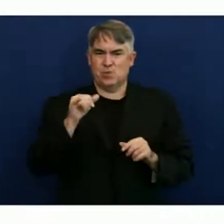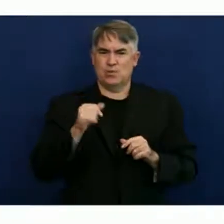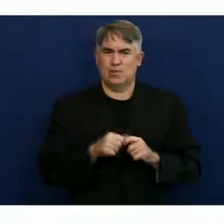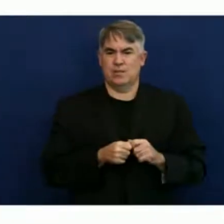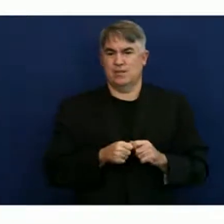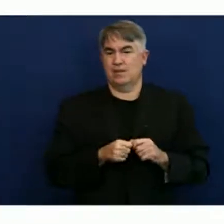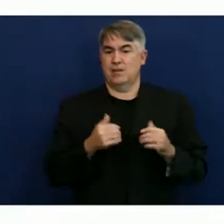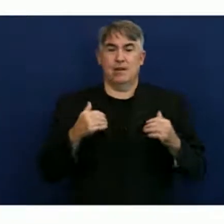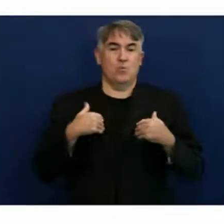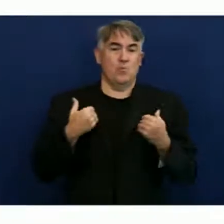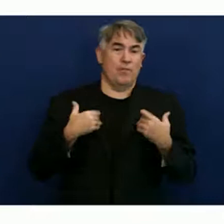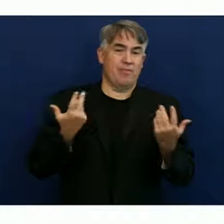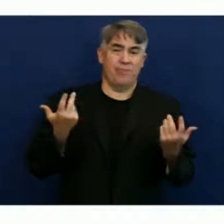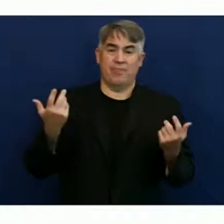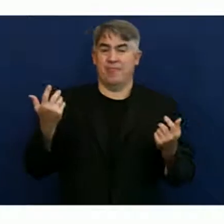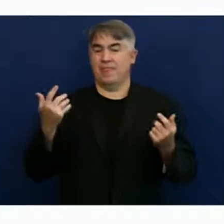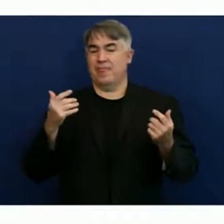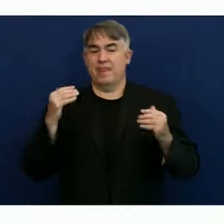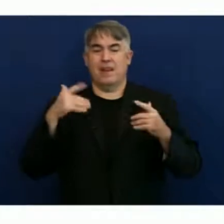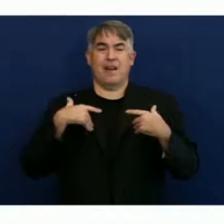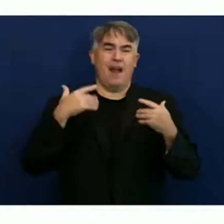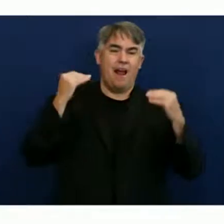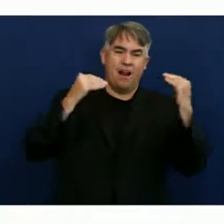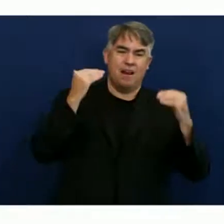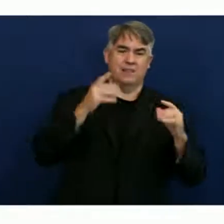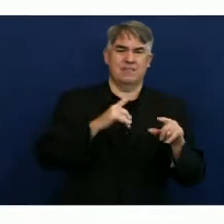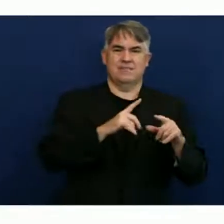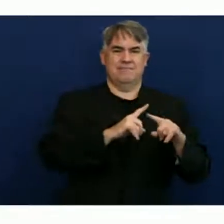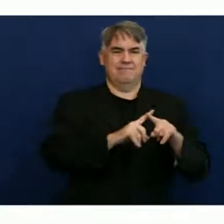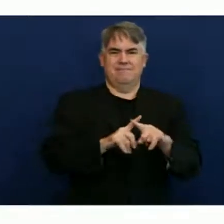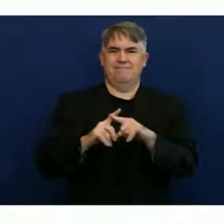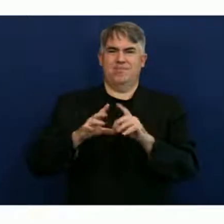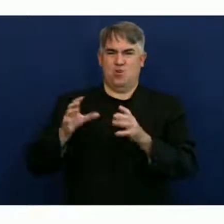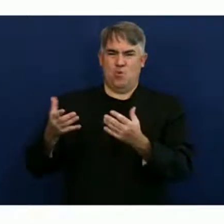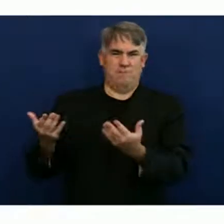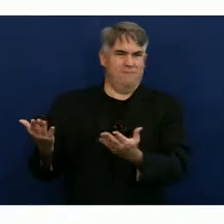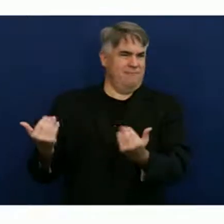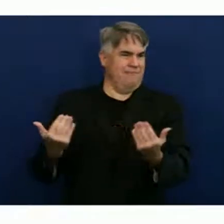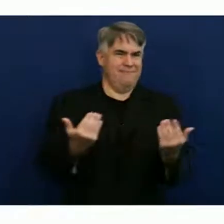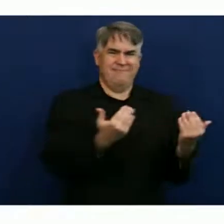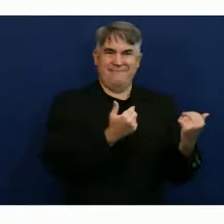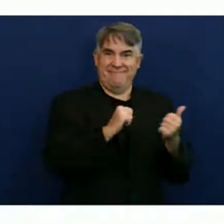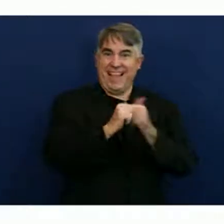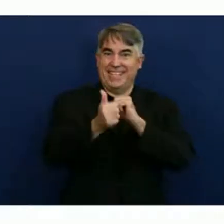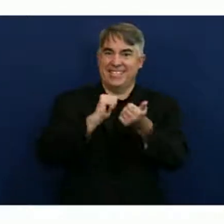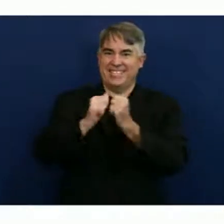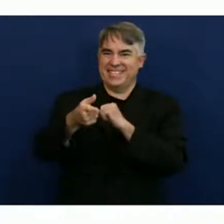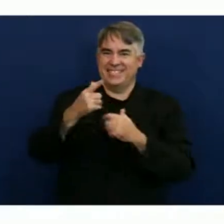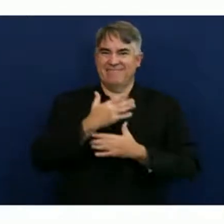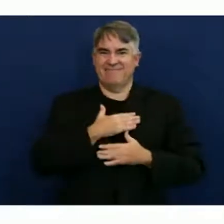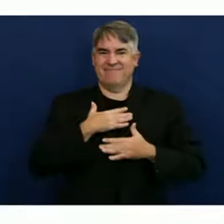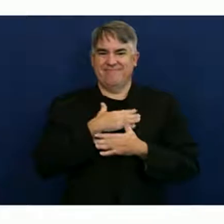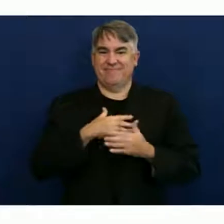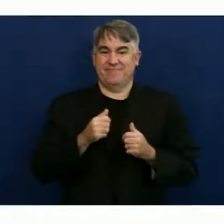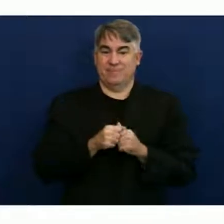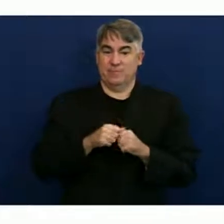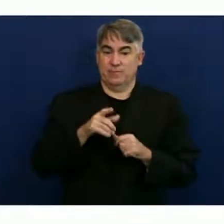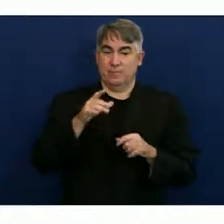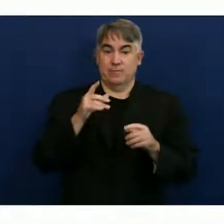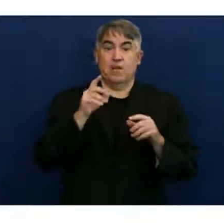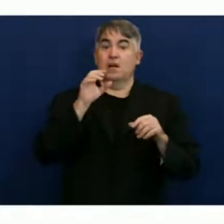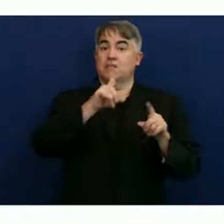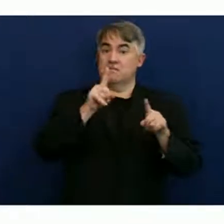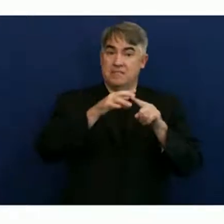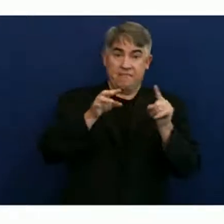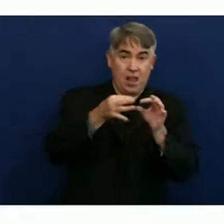come from all walks of life and culture, and encouraging submissions in multiple different languages. The winners will receive gift